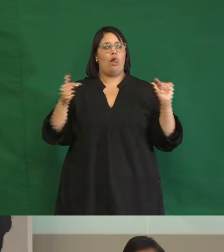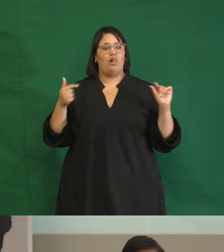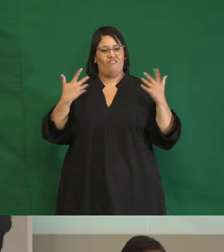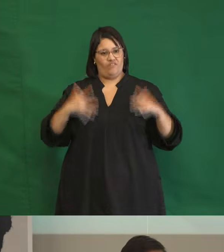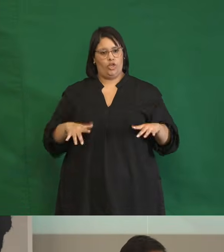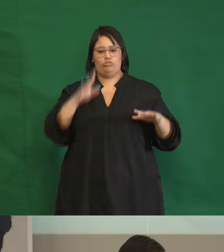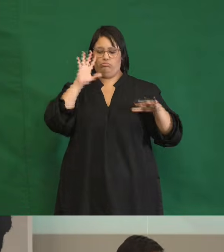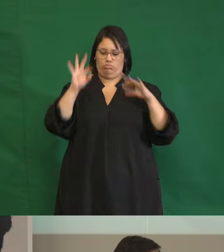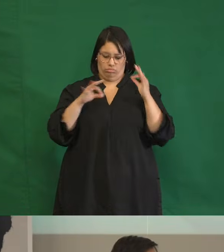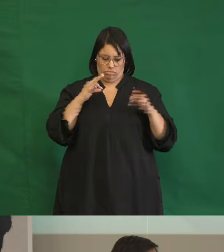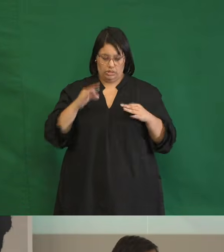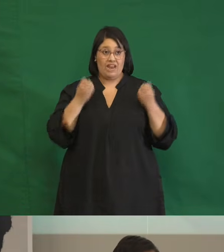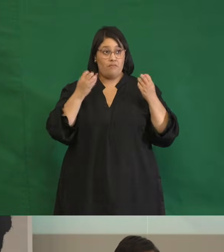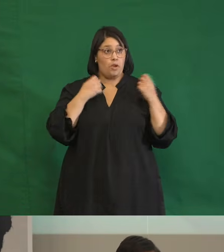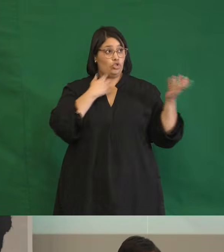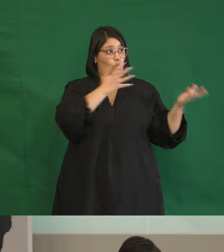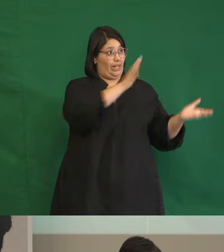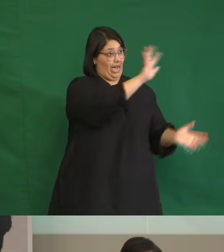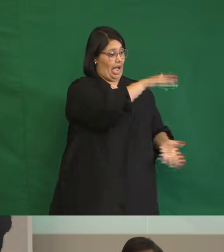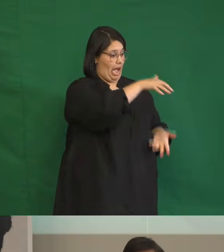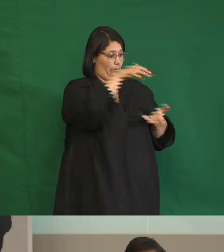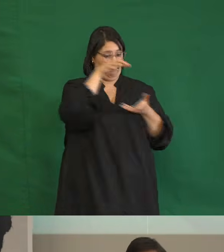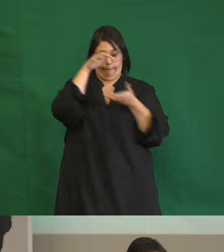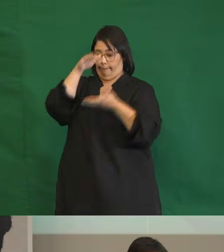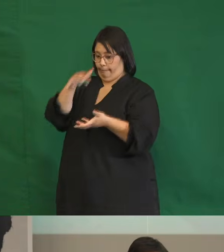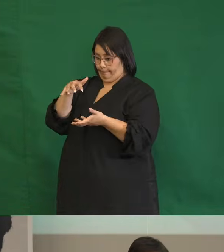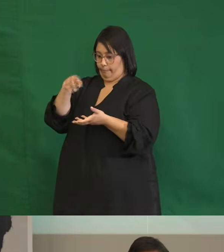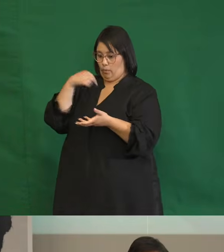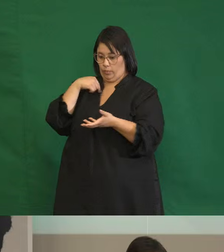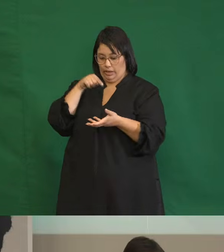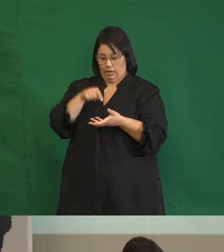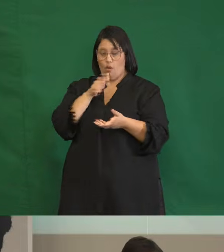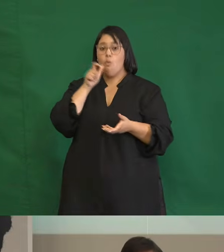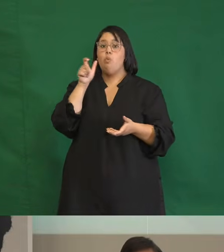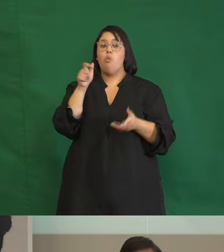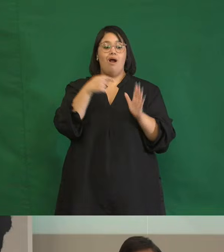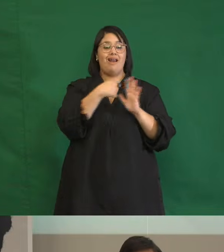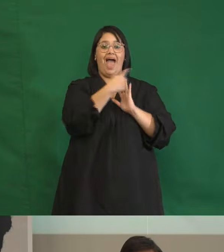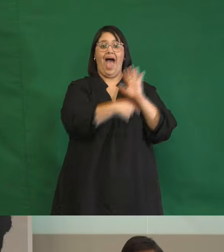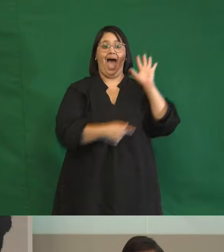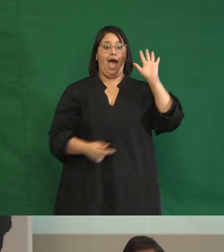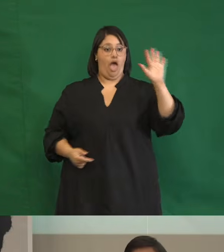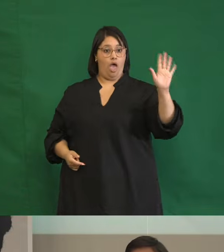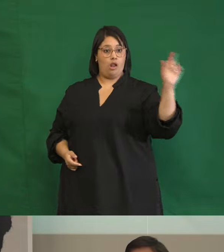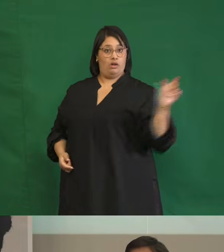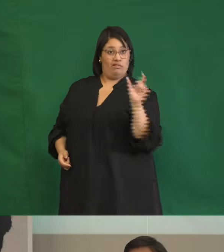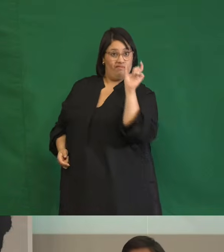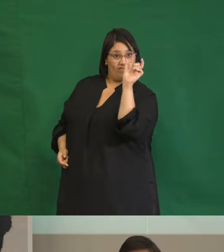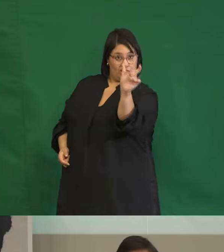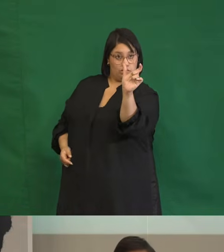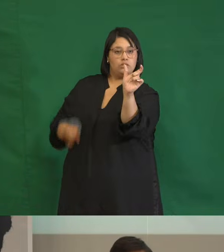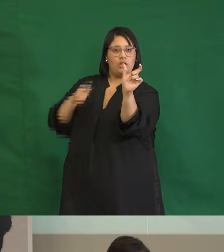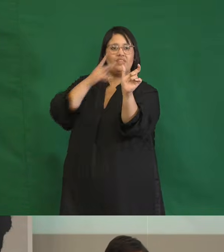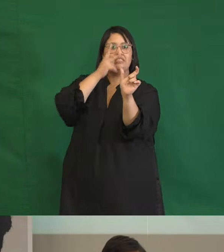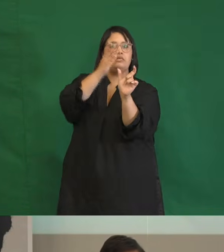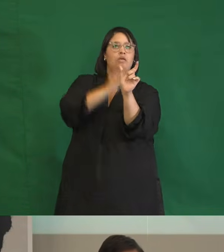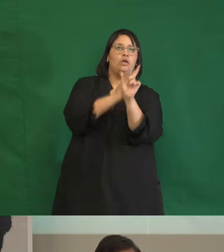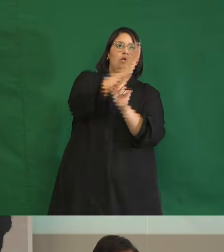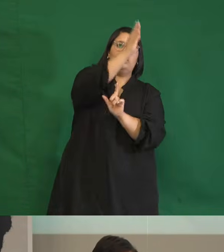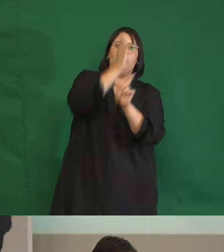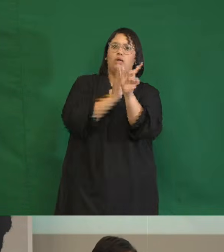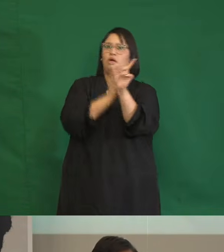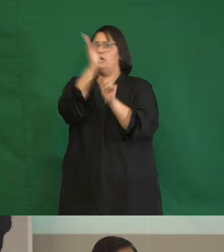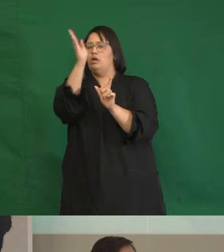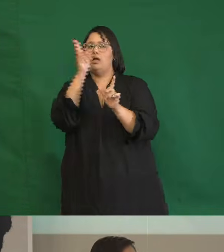analyses of information from the WordNets. We took the word hand and then saw what the different equivalents were